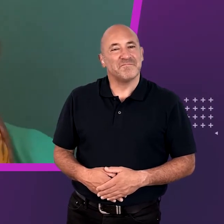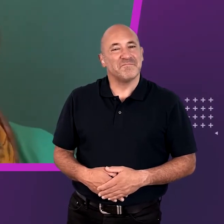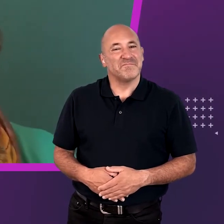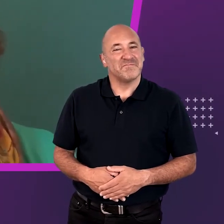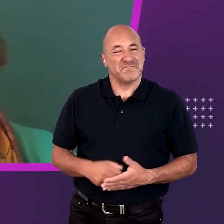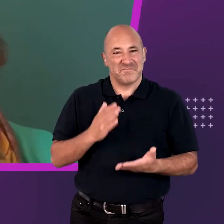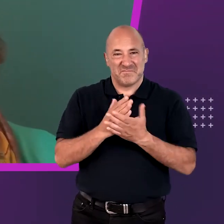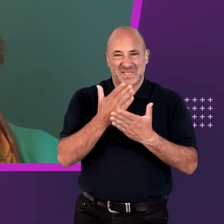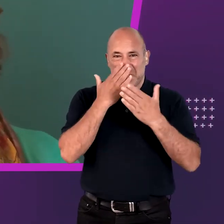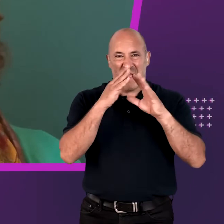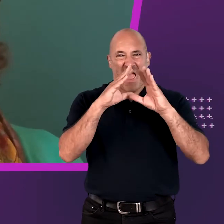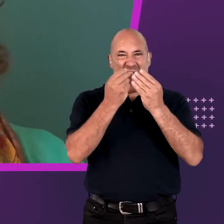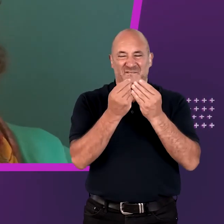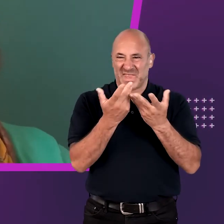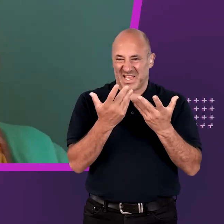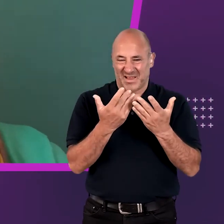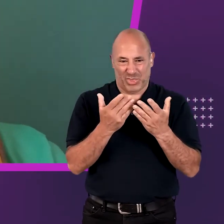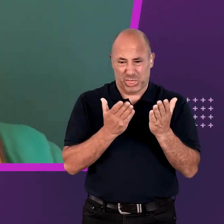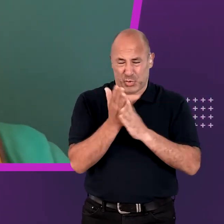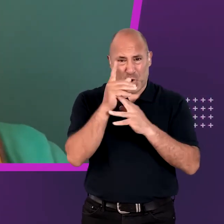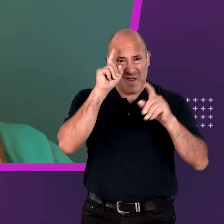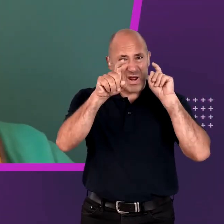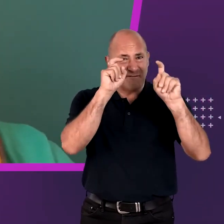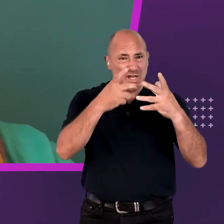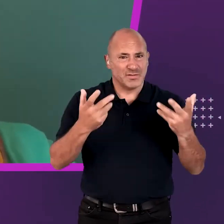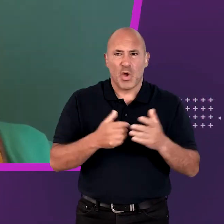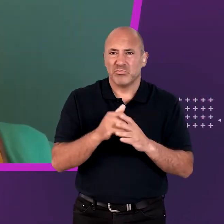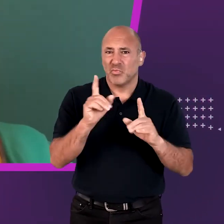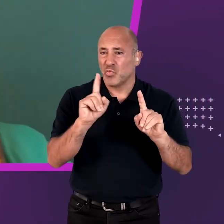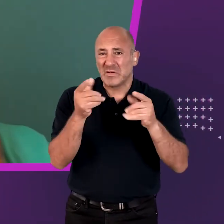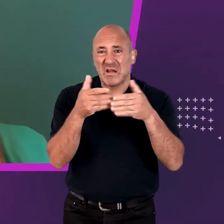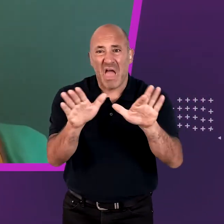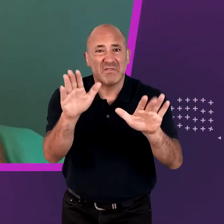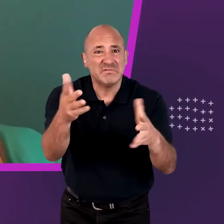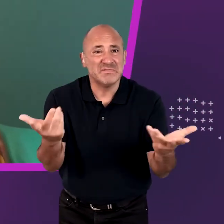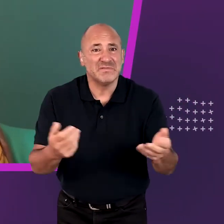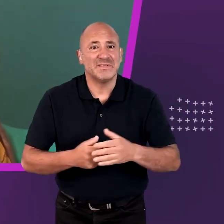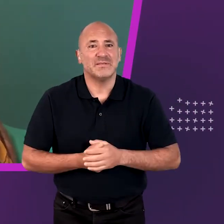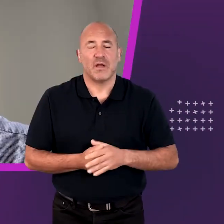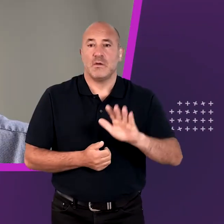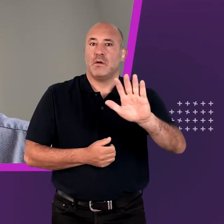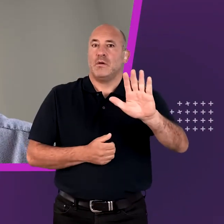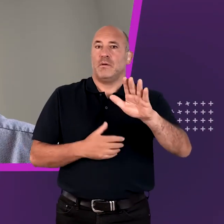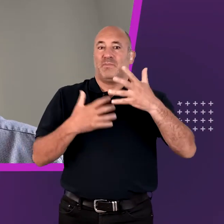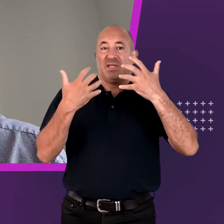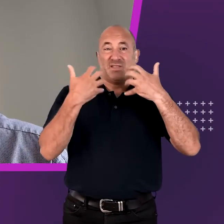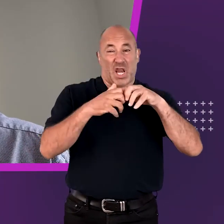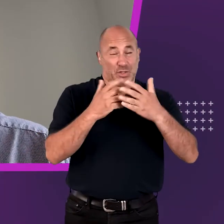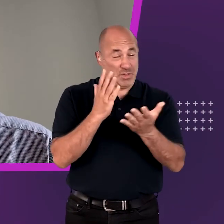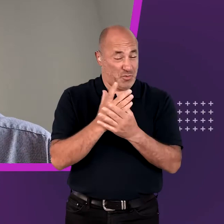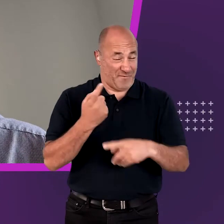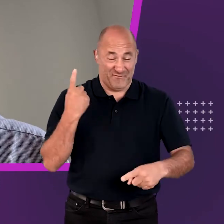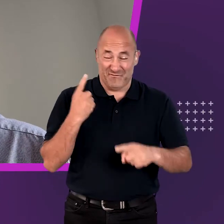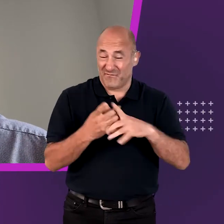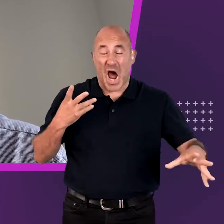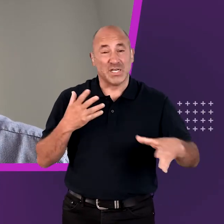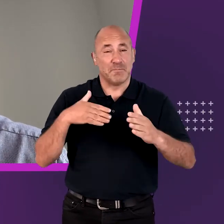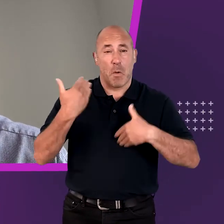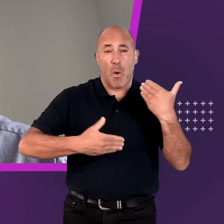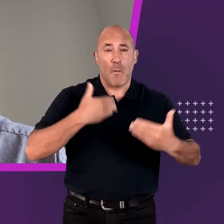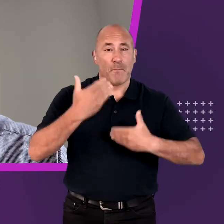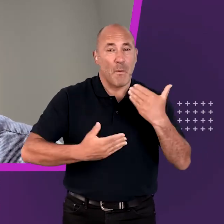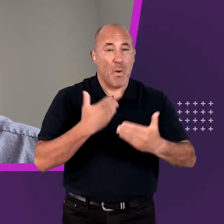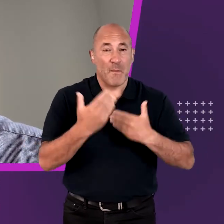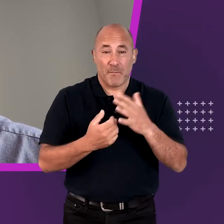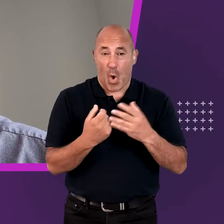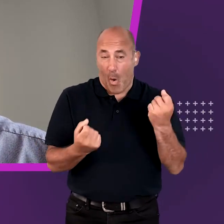It looks like pretty much everything's covered by innovation. So David, what's there left to do? Well, Patsy, technology is moving